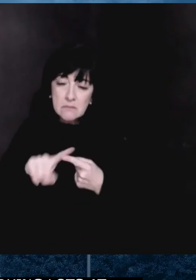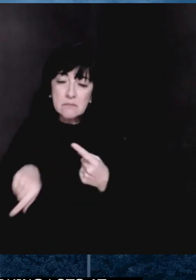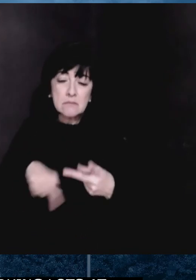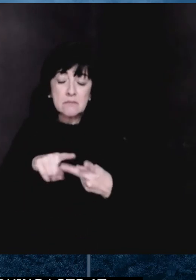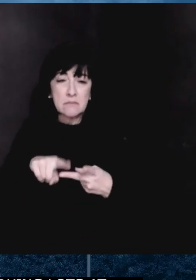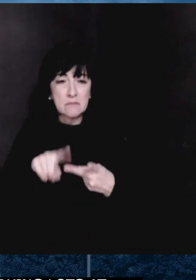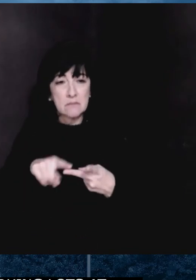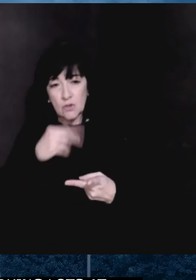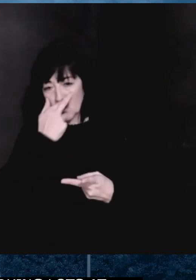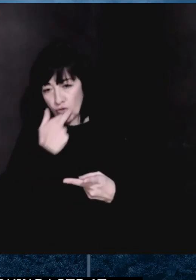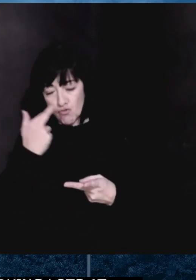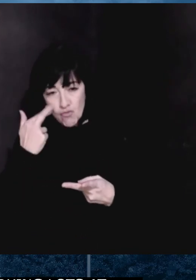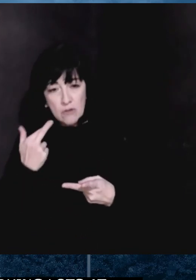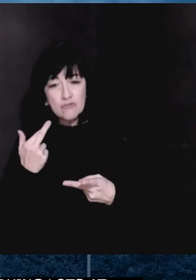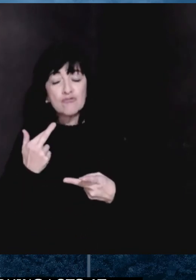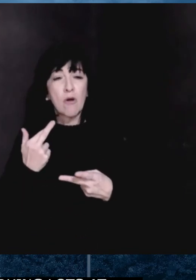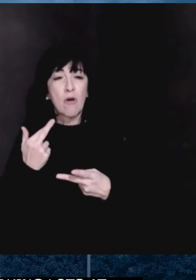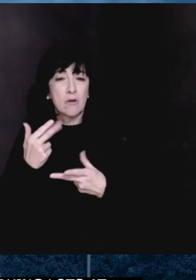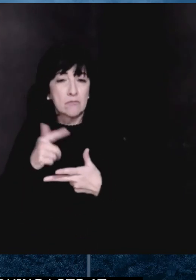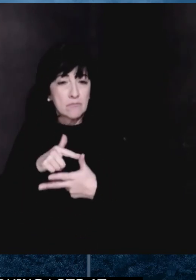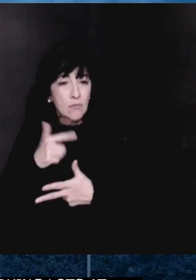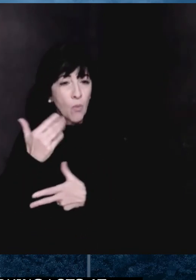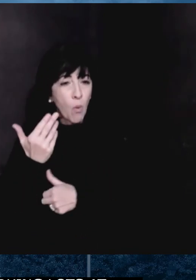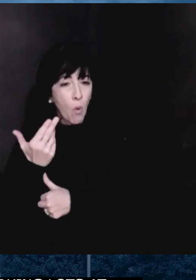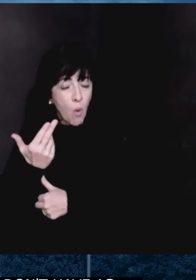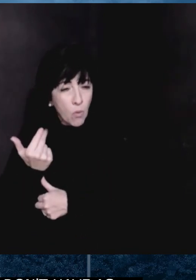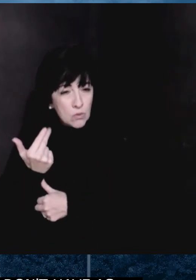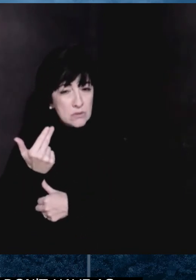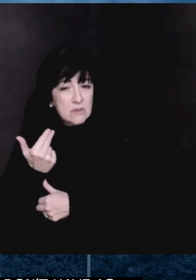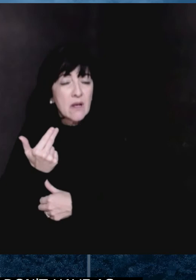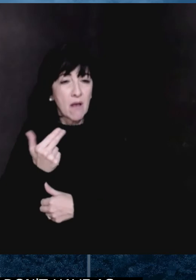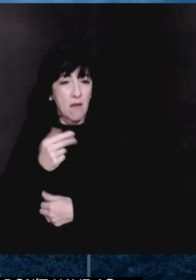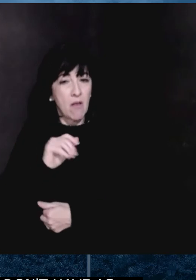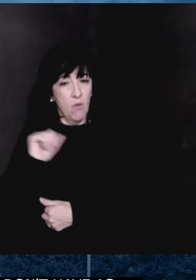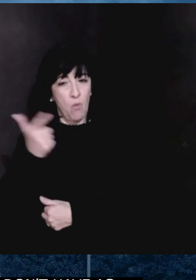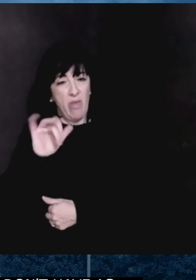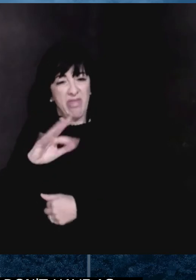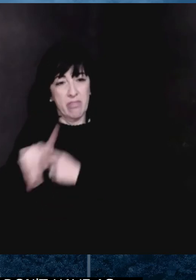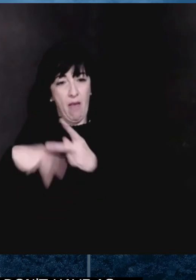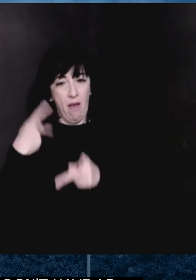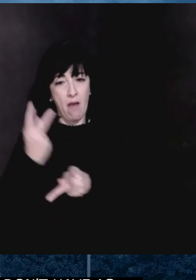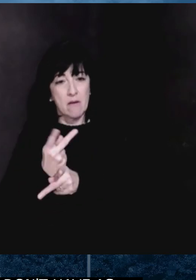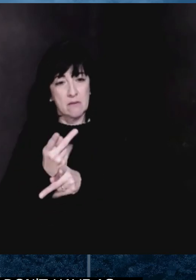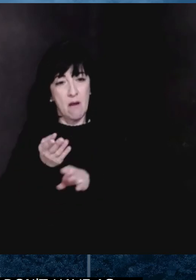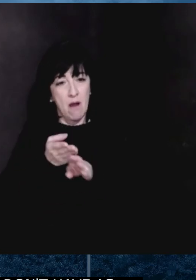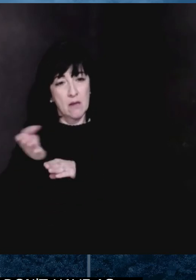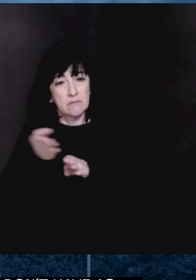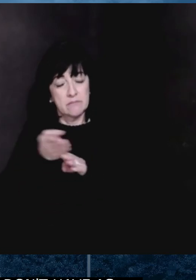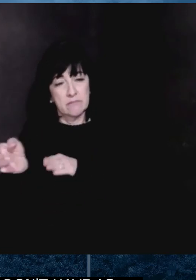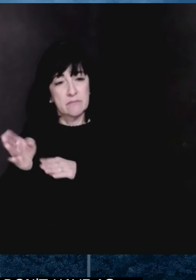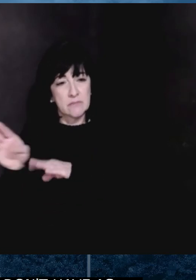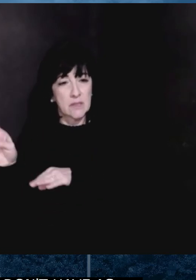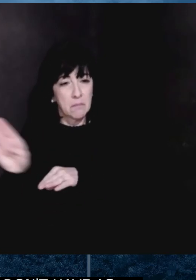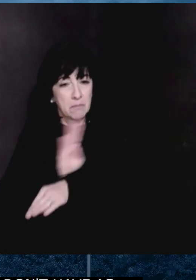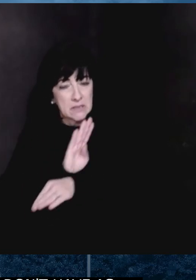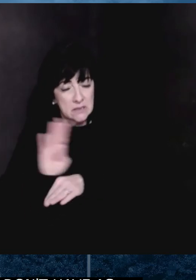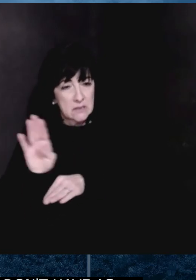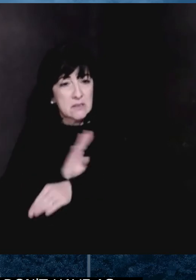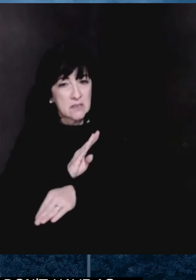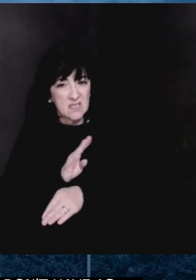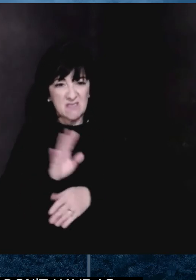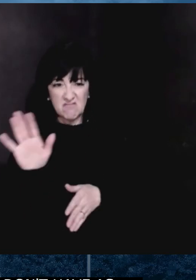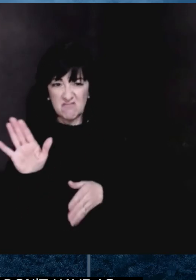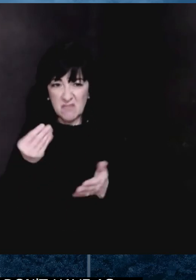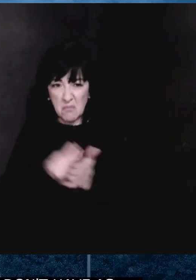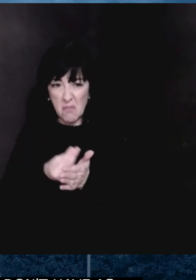very concerned about their individual futures. But we'll have that kind of a report from